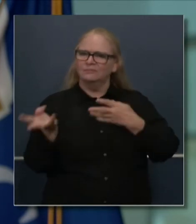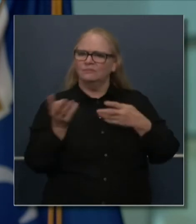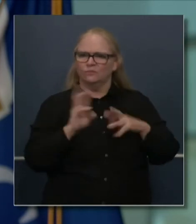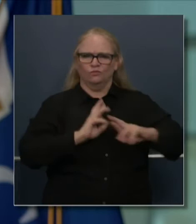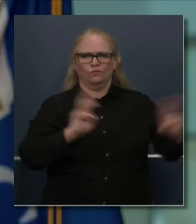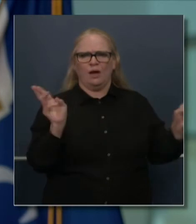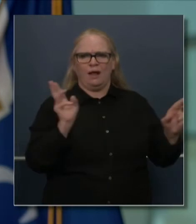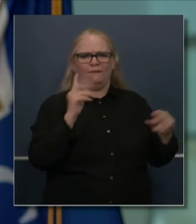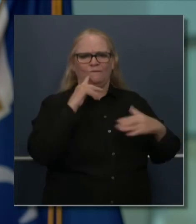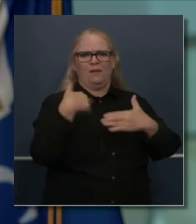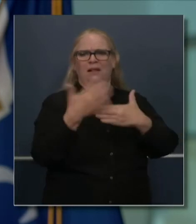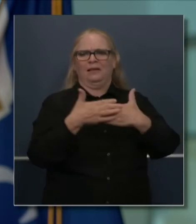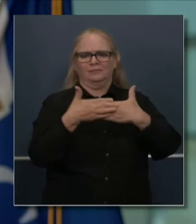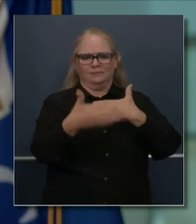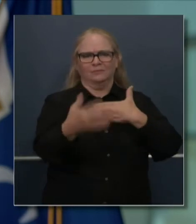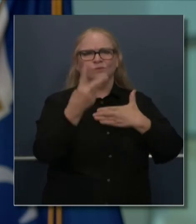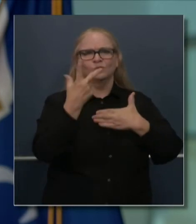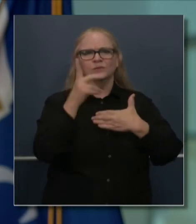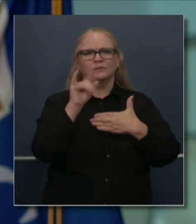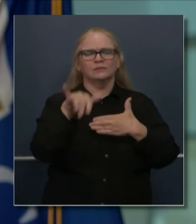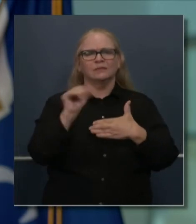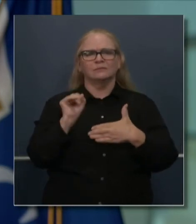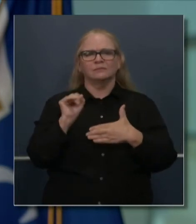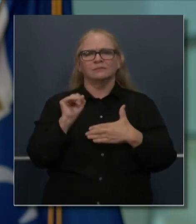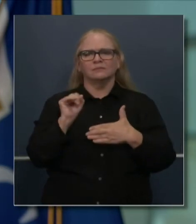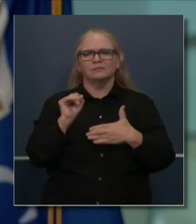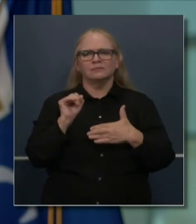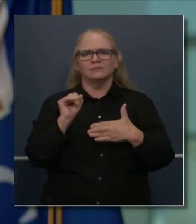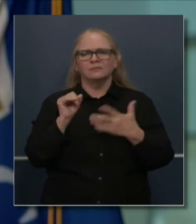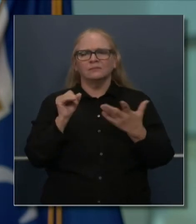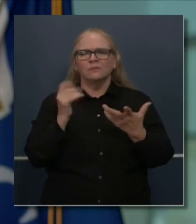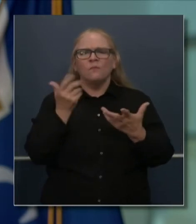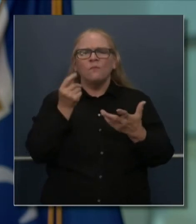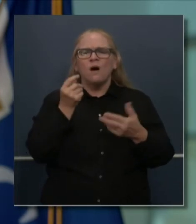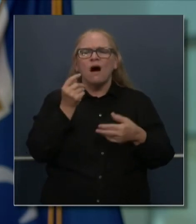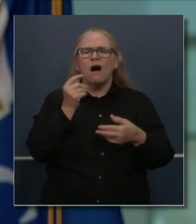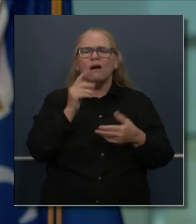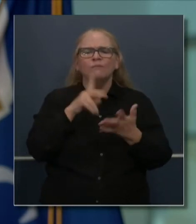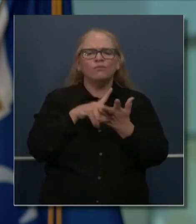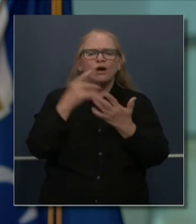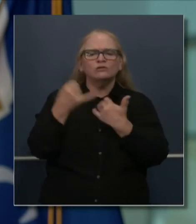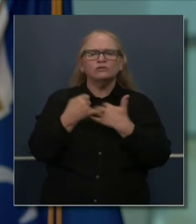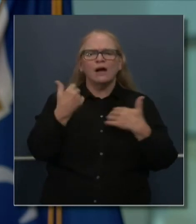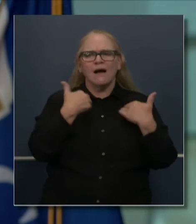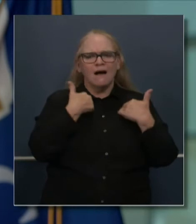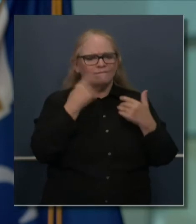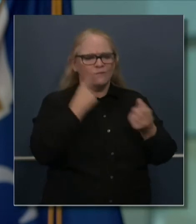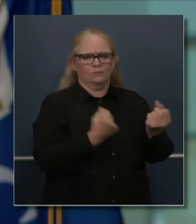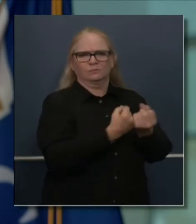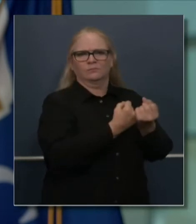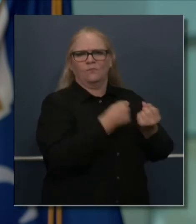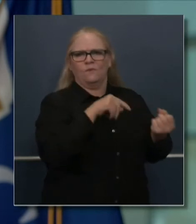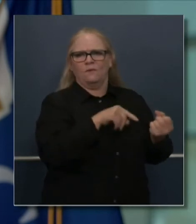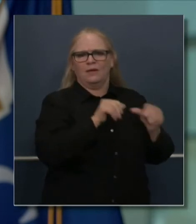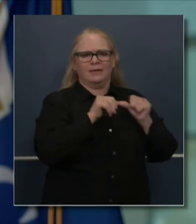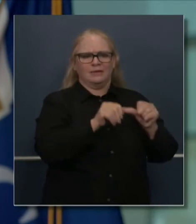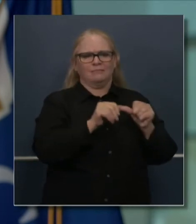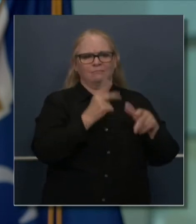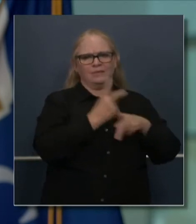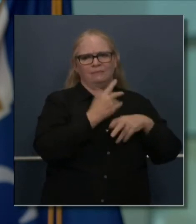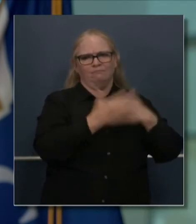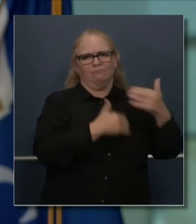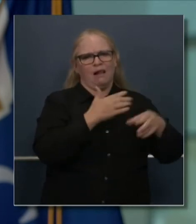as big as infrastructure upgrades or new projects that you would support to make sure that happens? Well, all of the above. We're